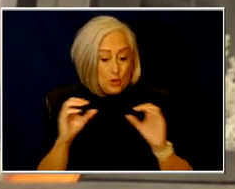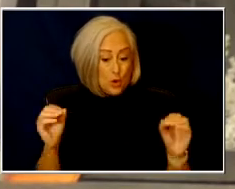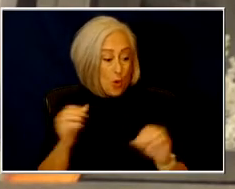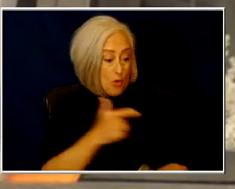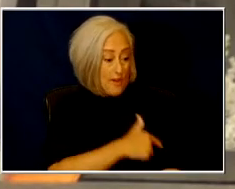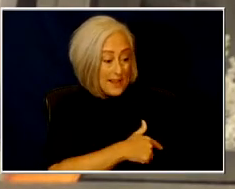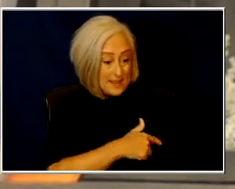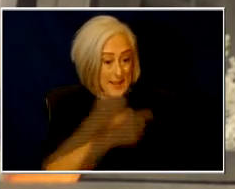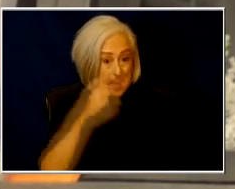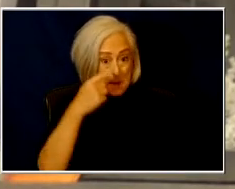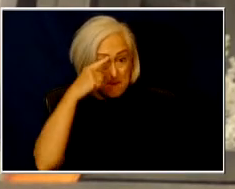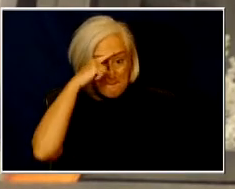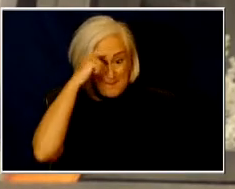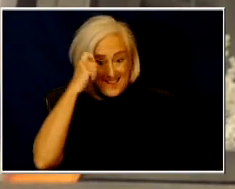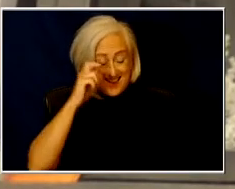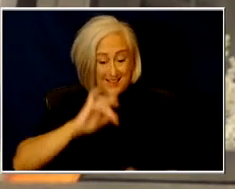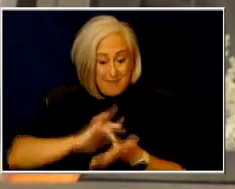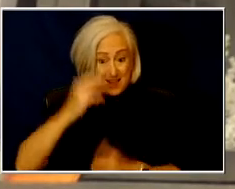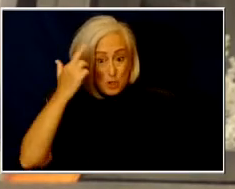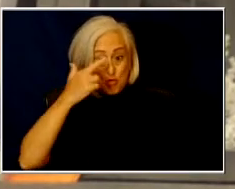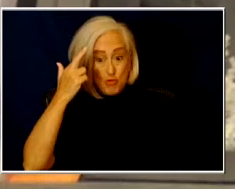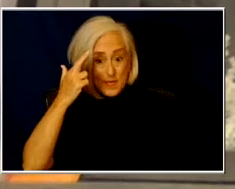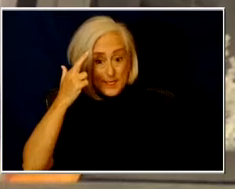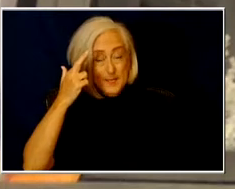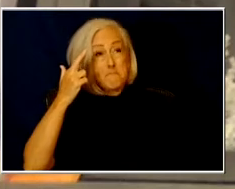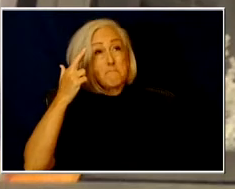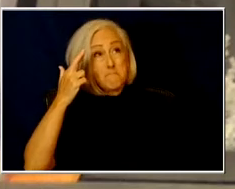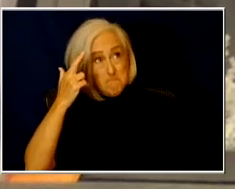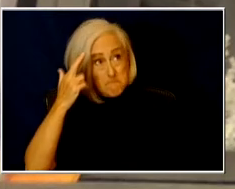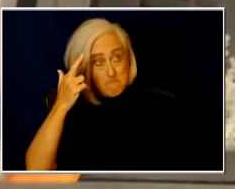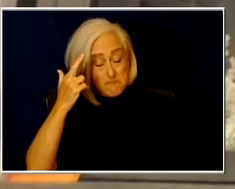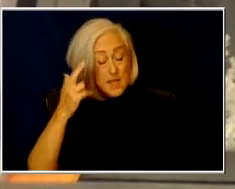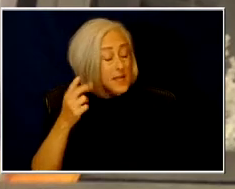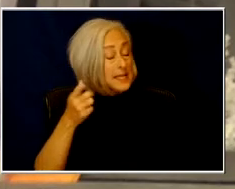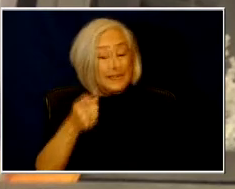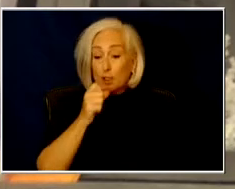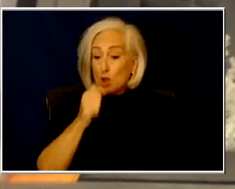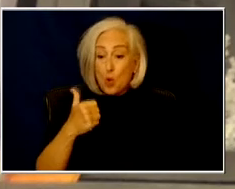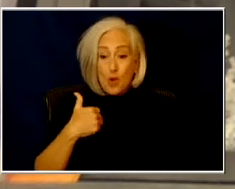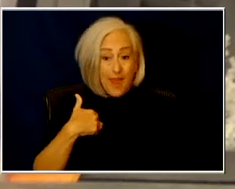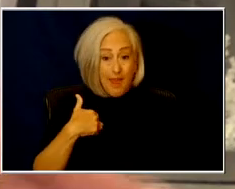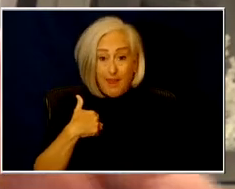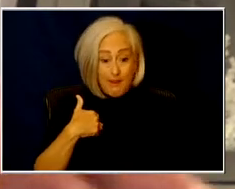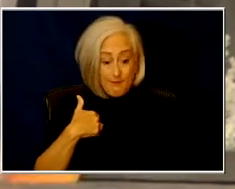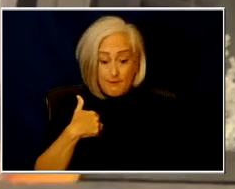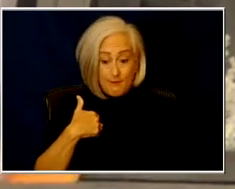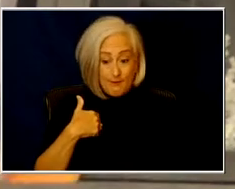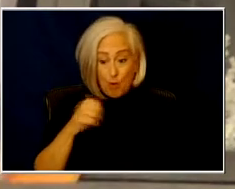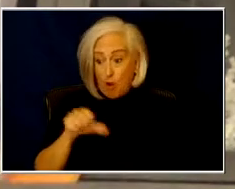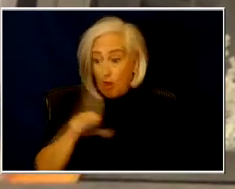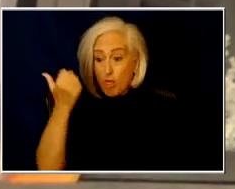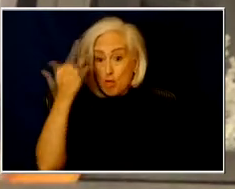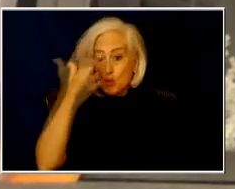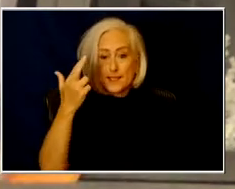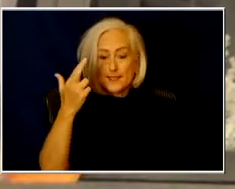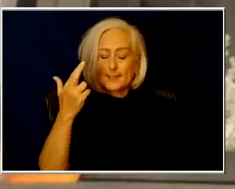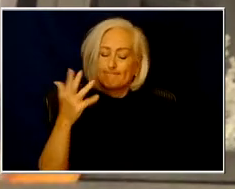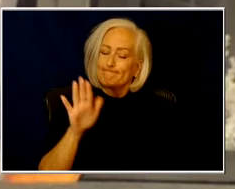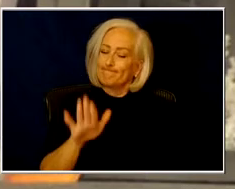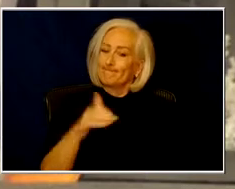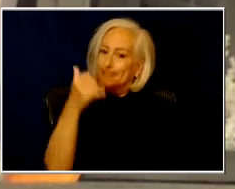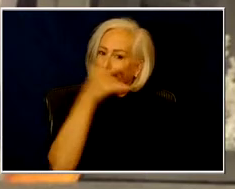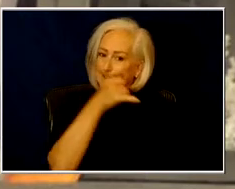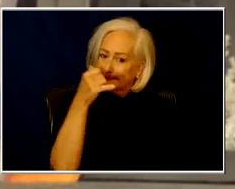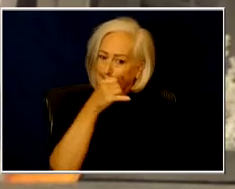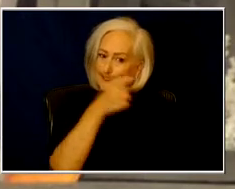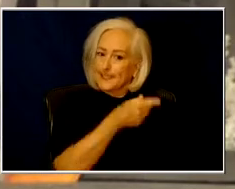I I just got to be honest with you it's foolish to not be immunized the people who are dying now of